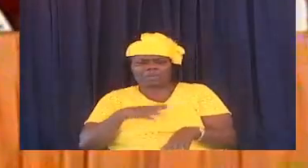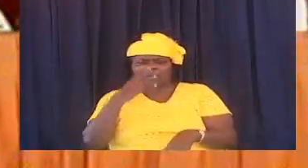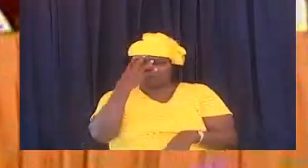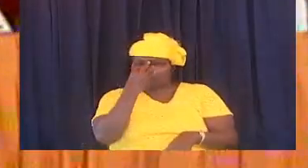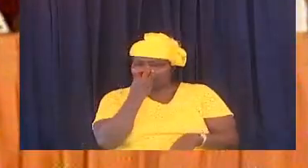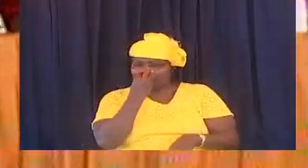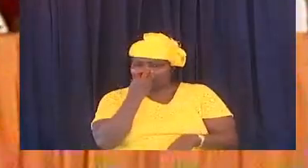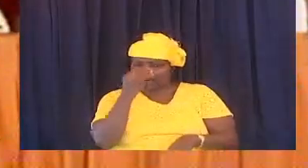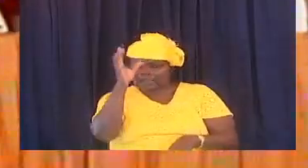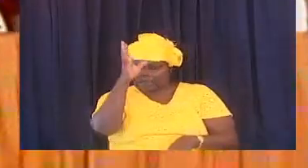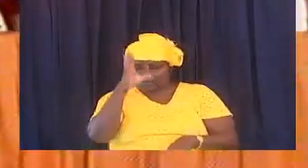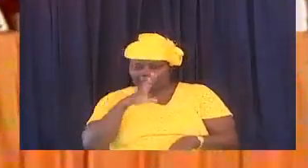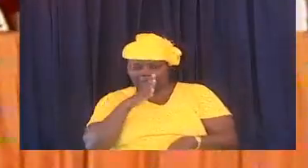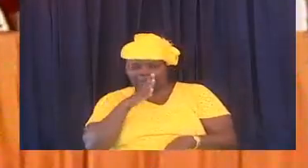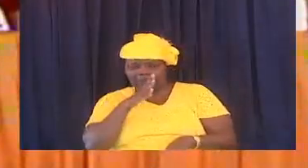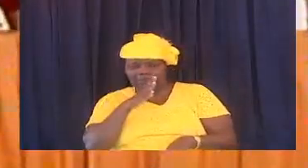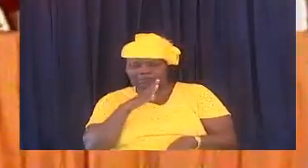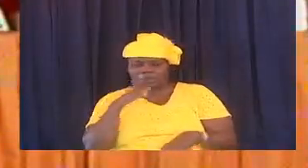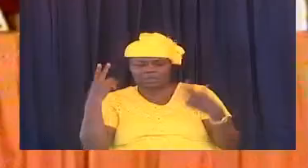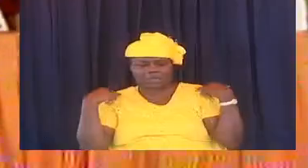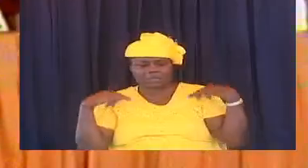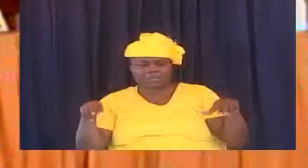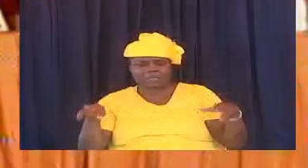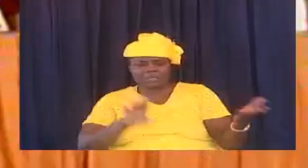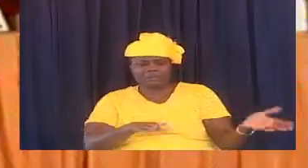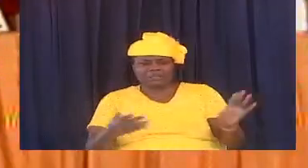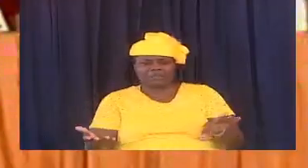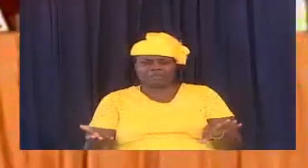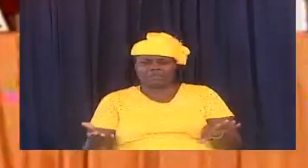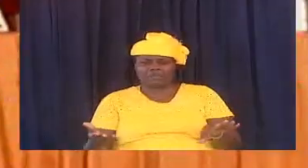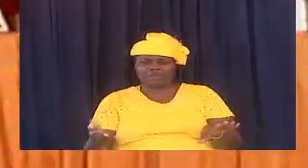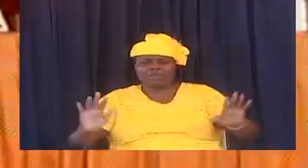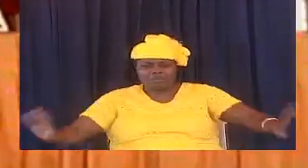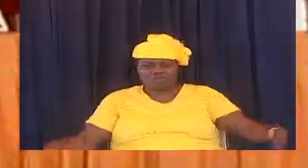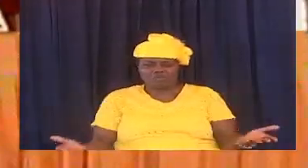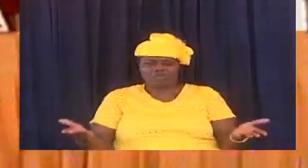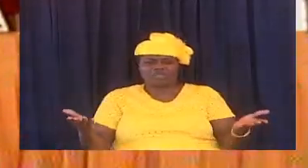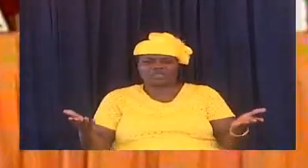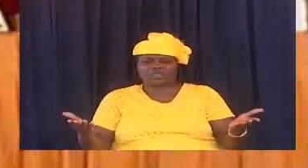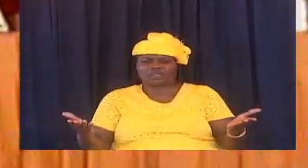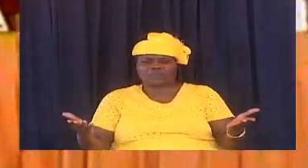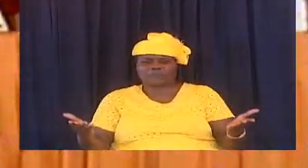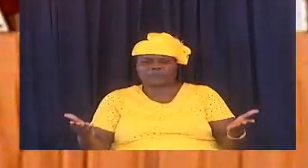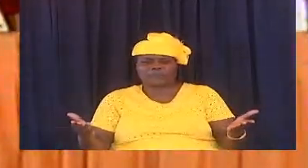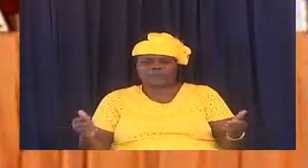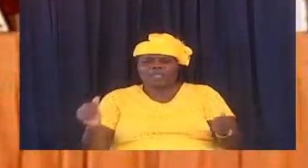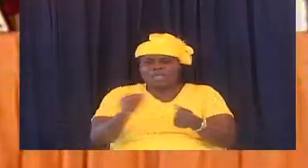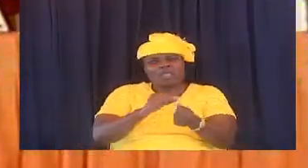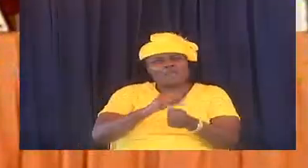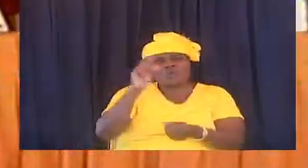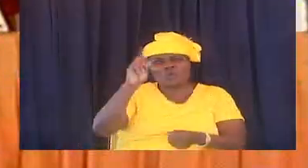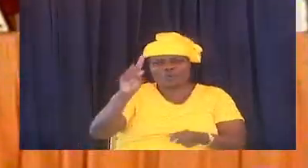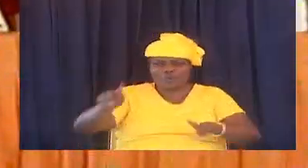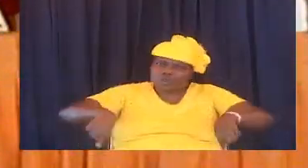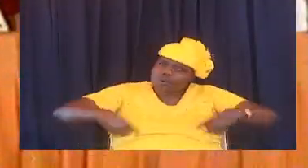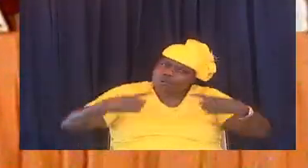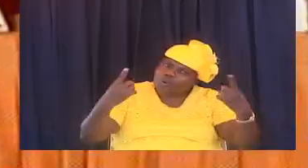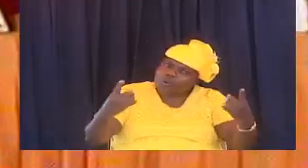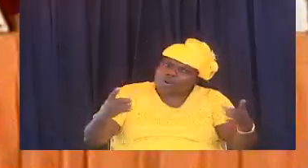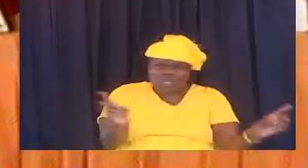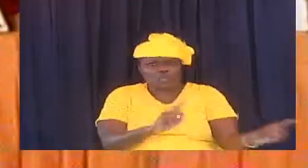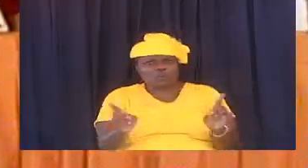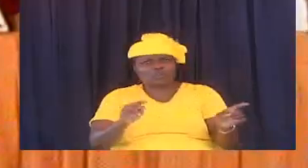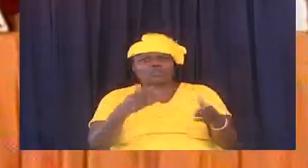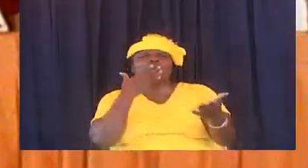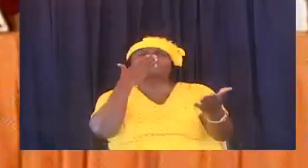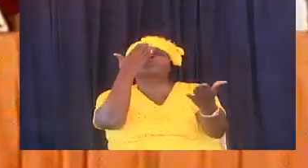Blind man get healed. Dead man get healed. Everywhere he went, he was doing